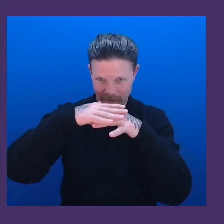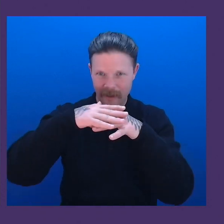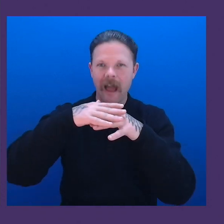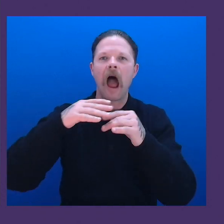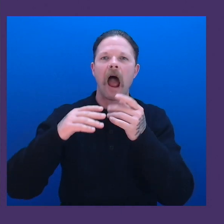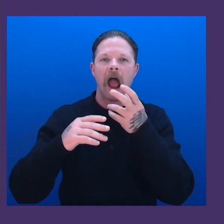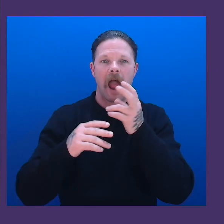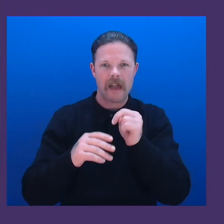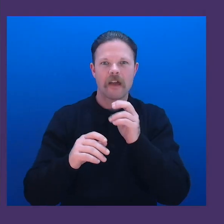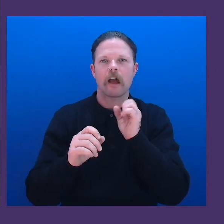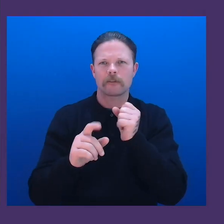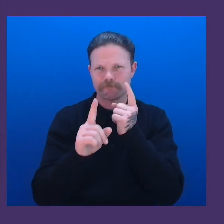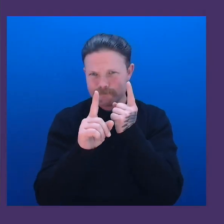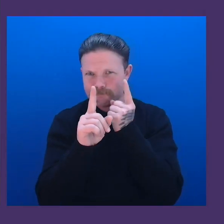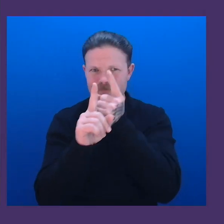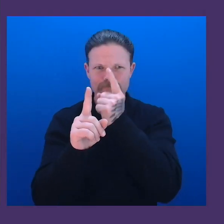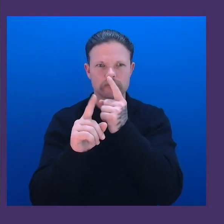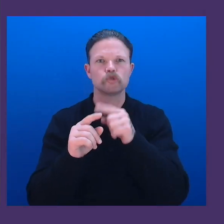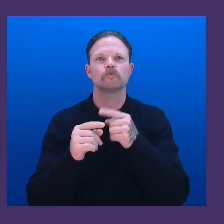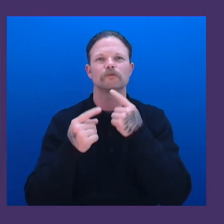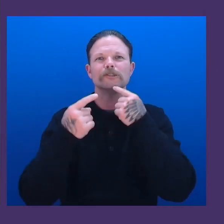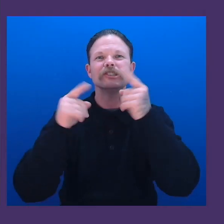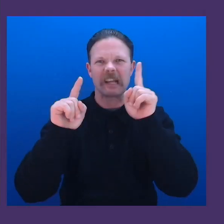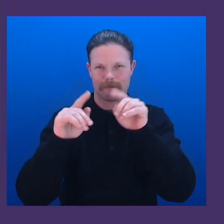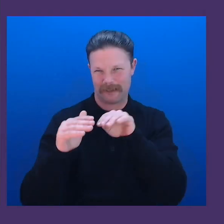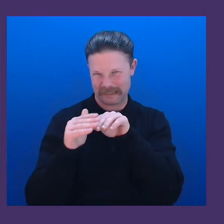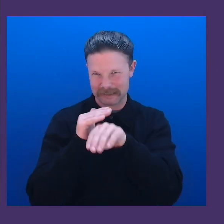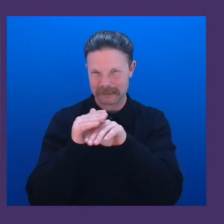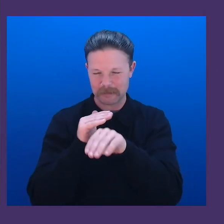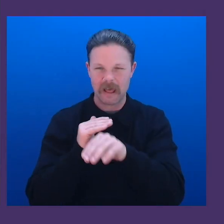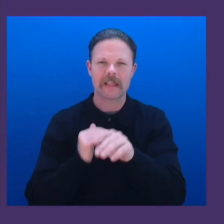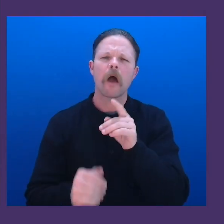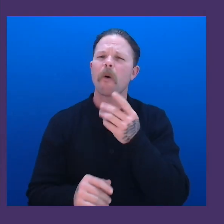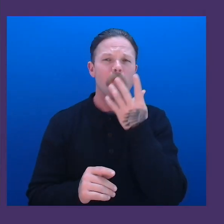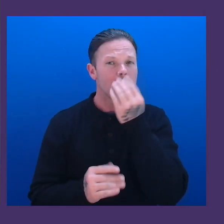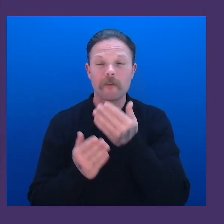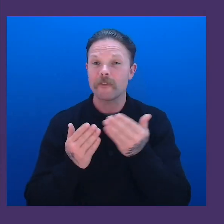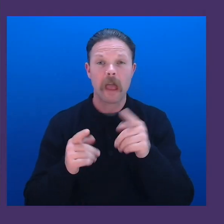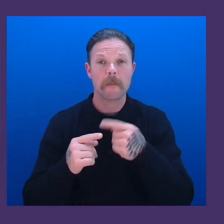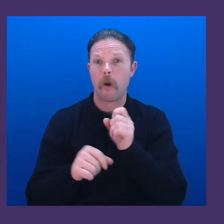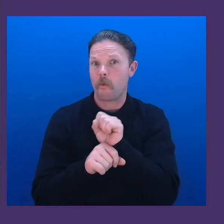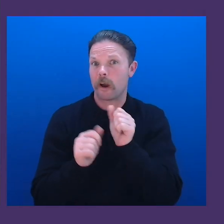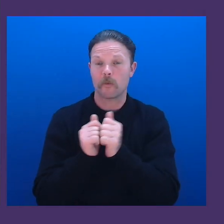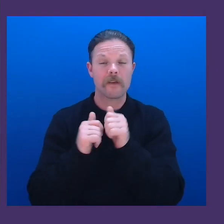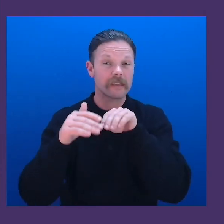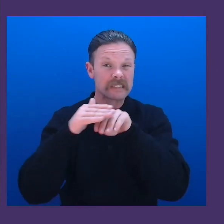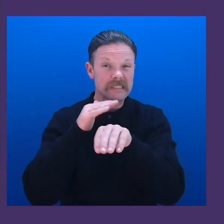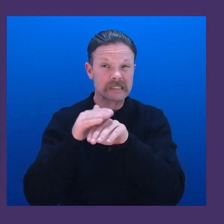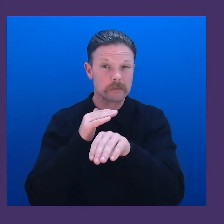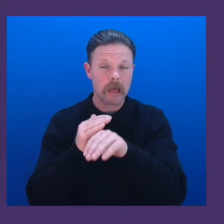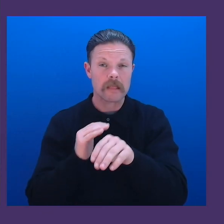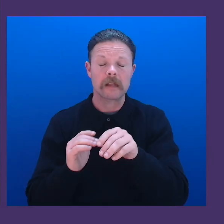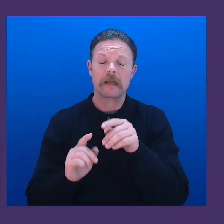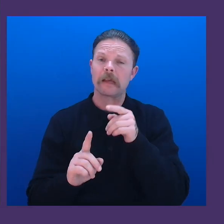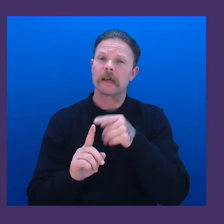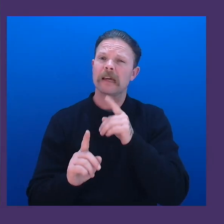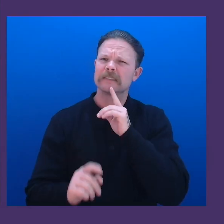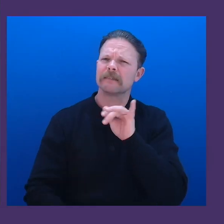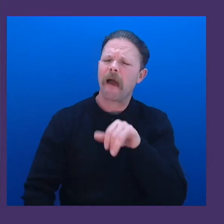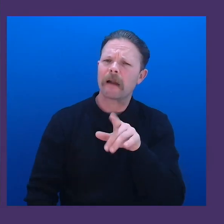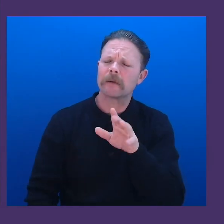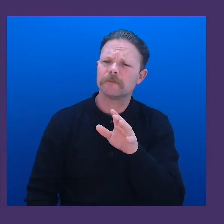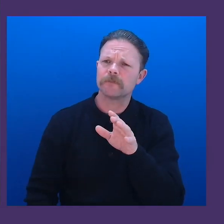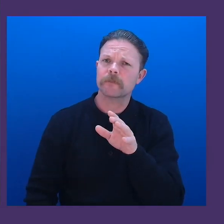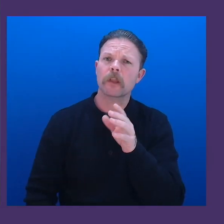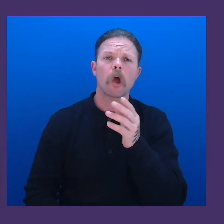usability. But one of the beautiful thing about working in accessibility is that